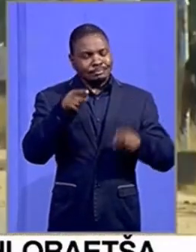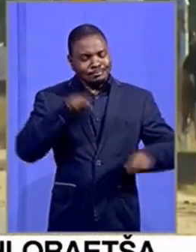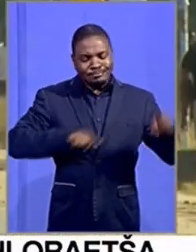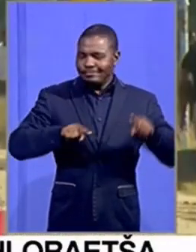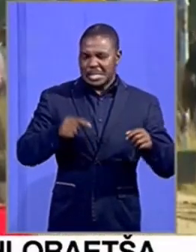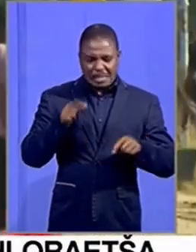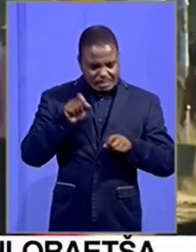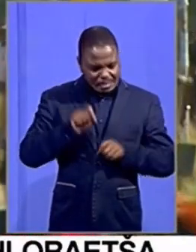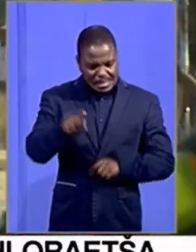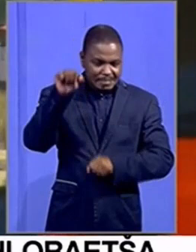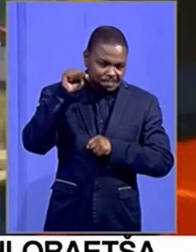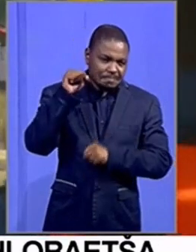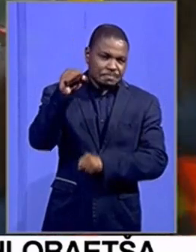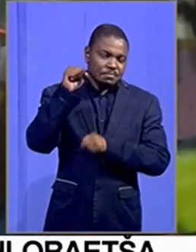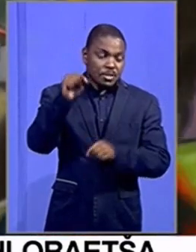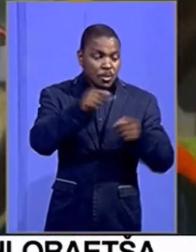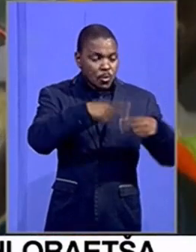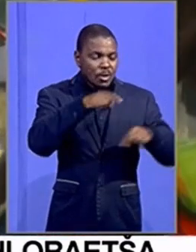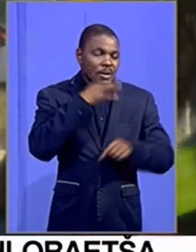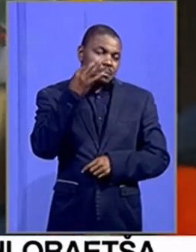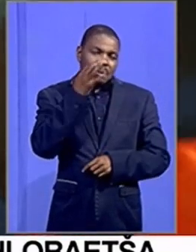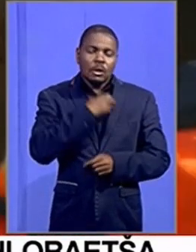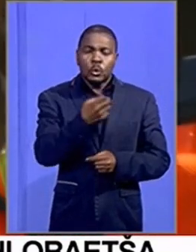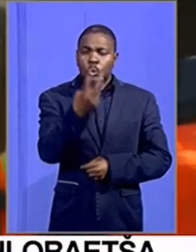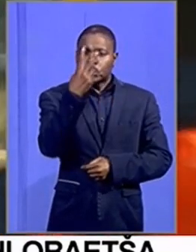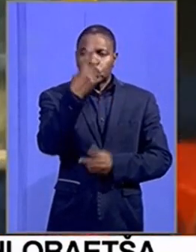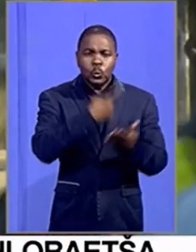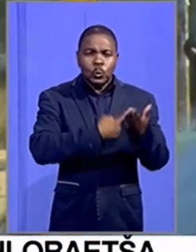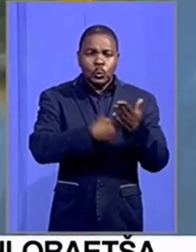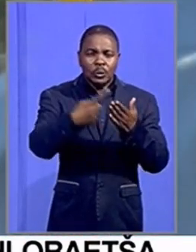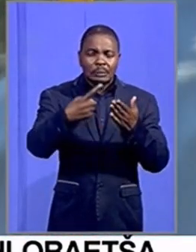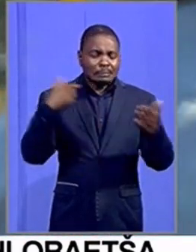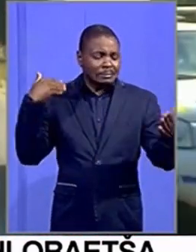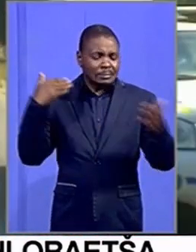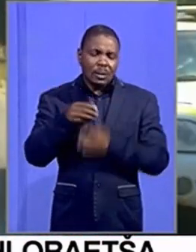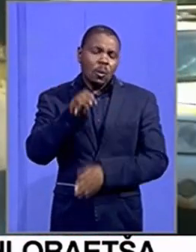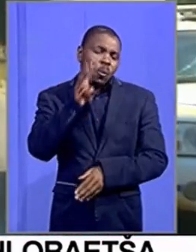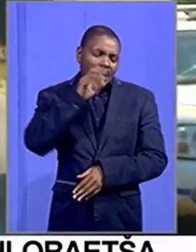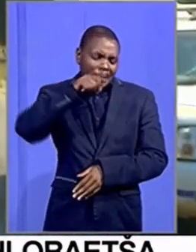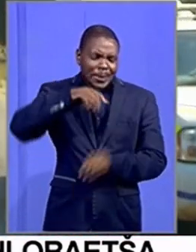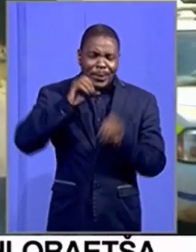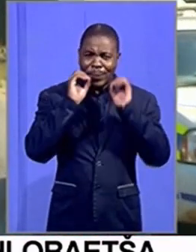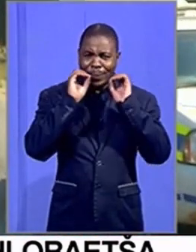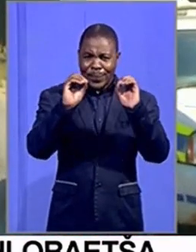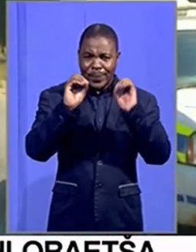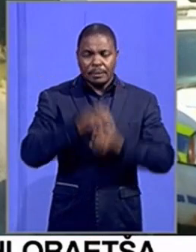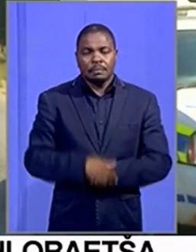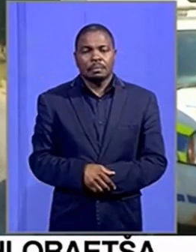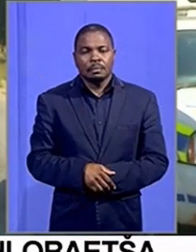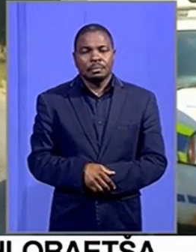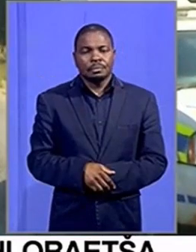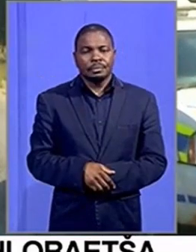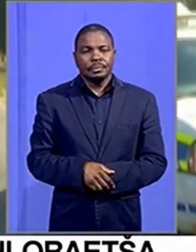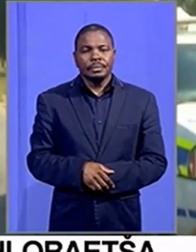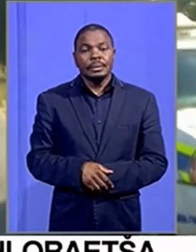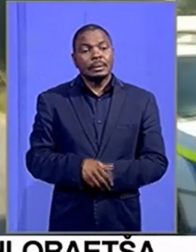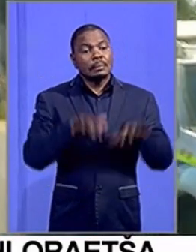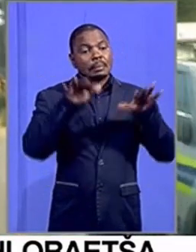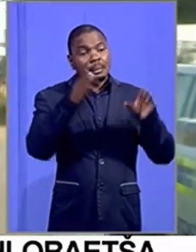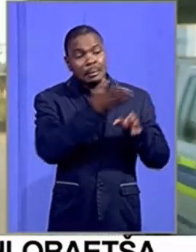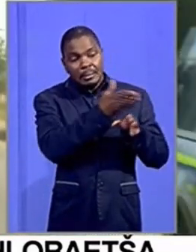bona. Badudi ba re ba na le dibeke tše pedi ba sa hwetše le ge ka ba le rothila meetse. Residents are not having water for